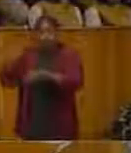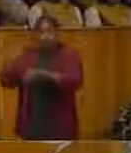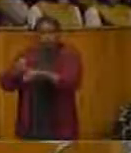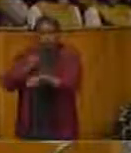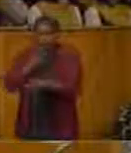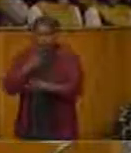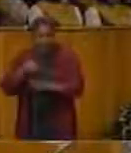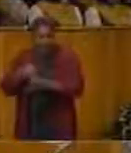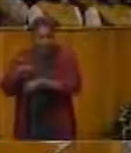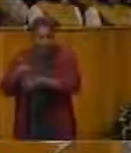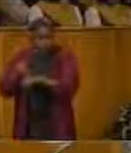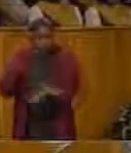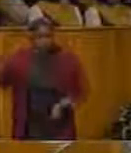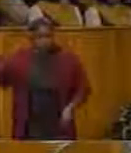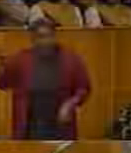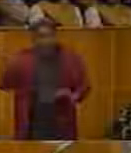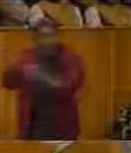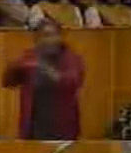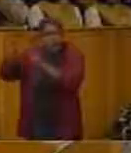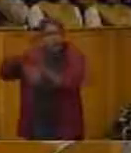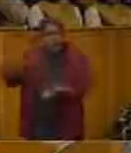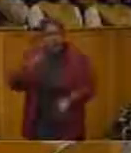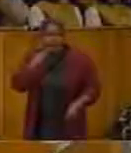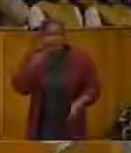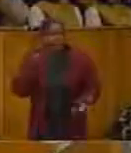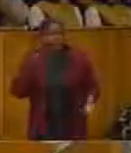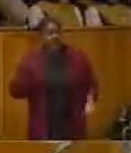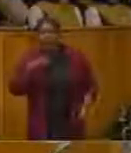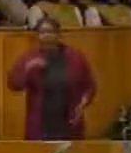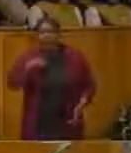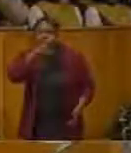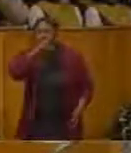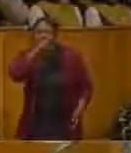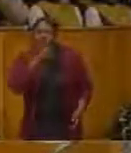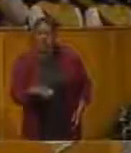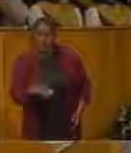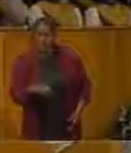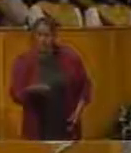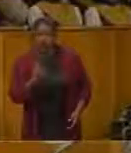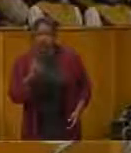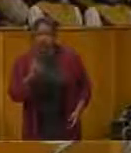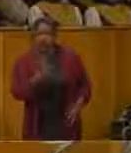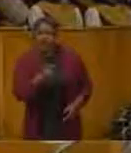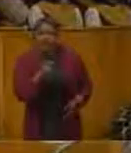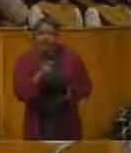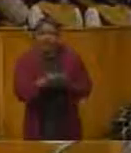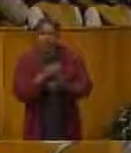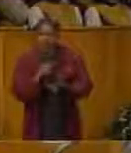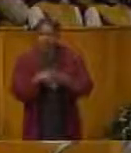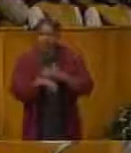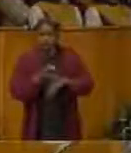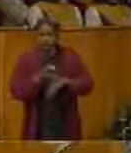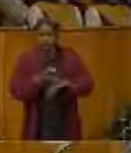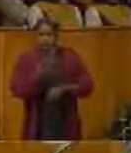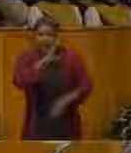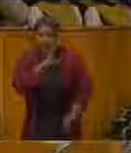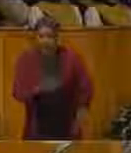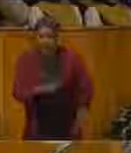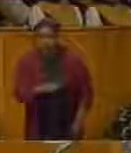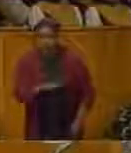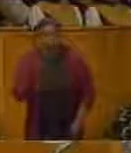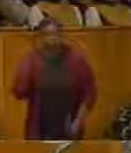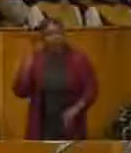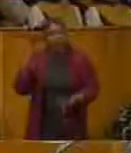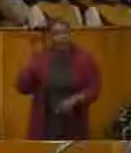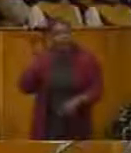church with the sound argument that they will never give their money to the church. They